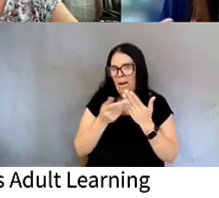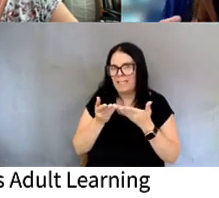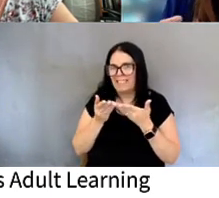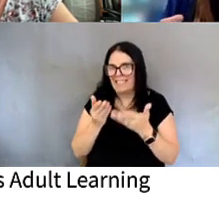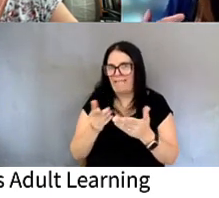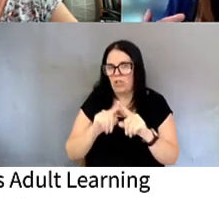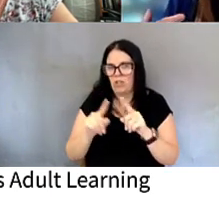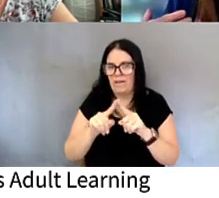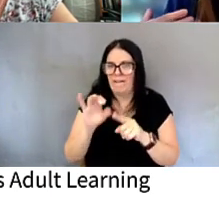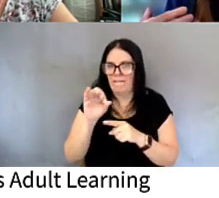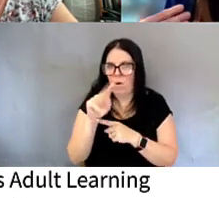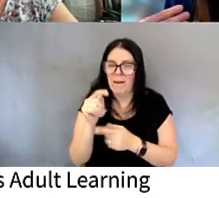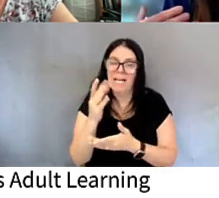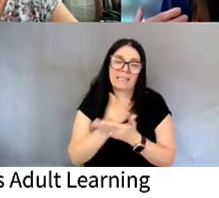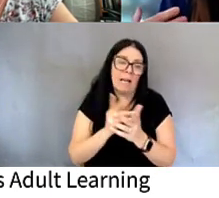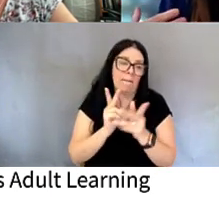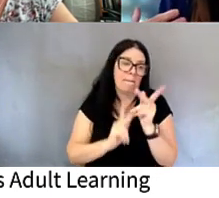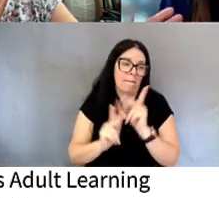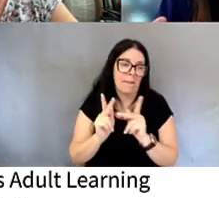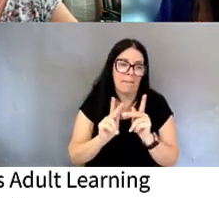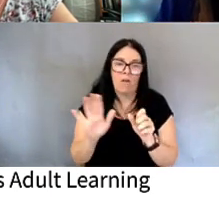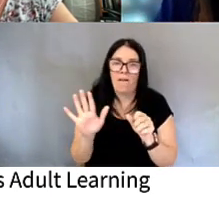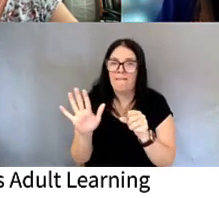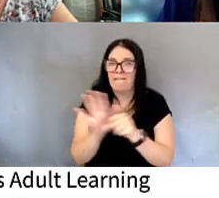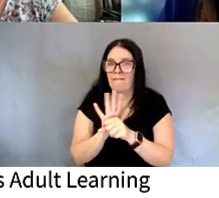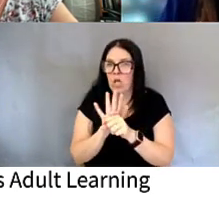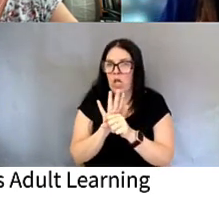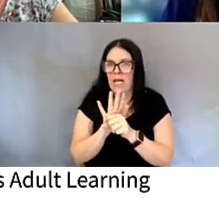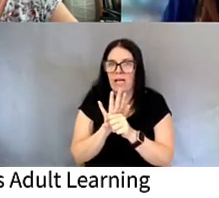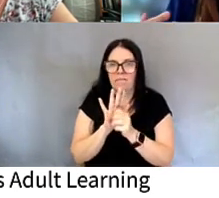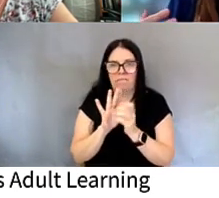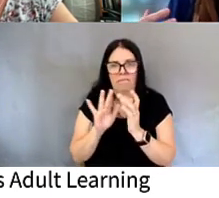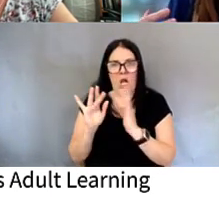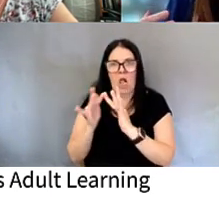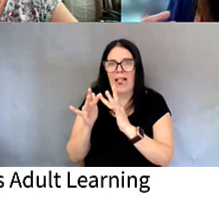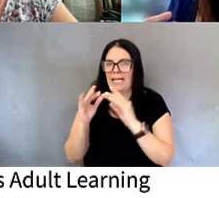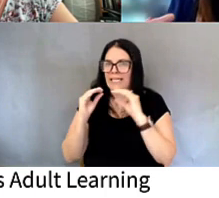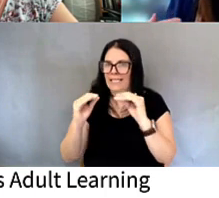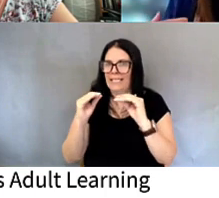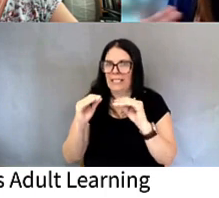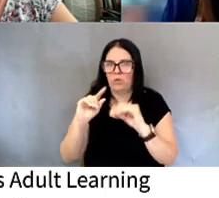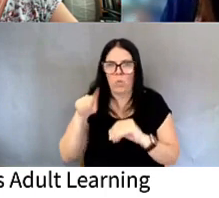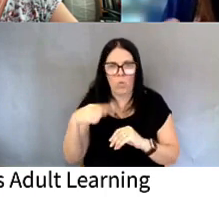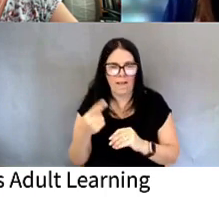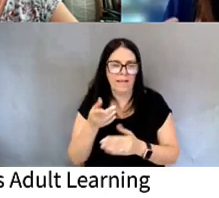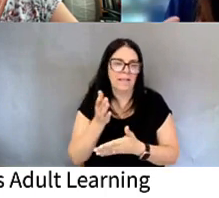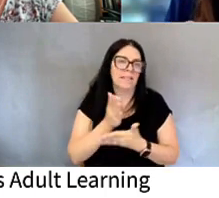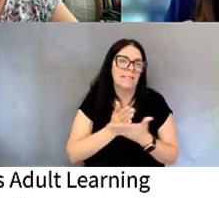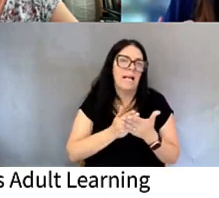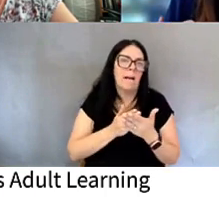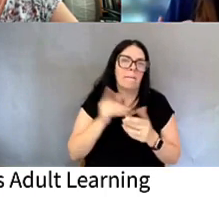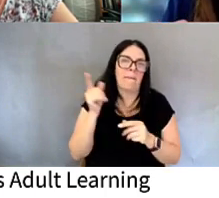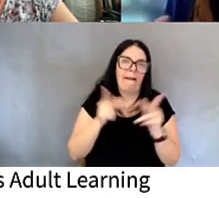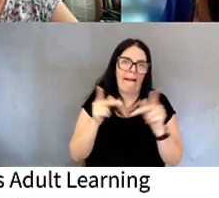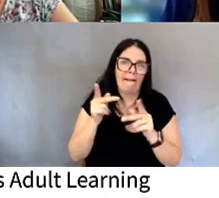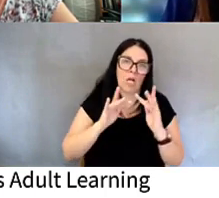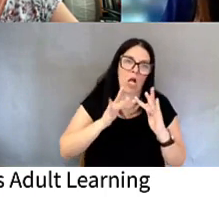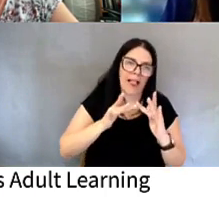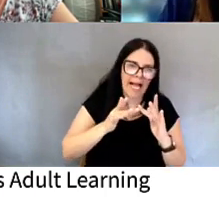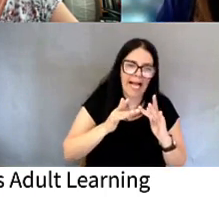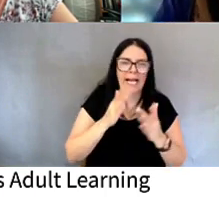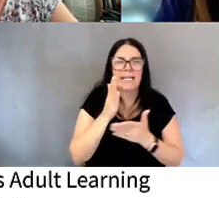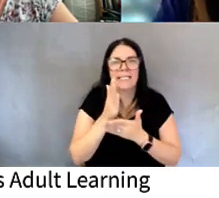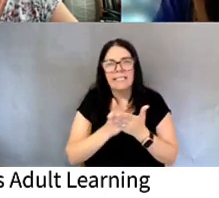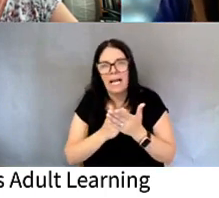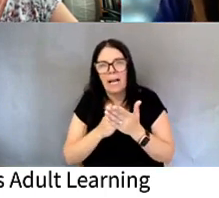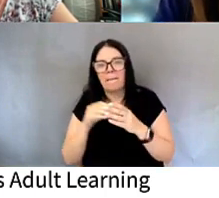formats. Some people are fully synchronously online teaching. Some people are doing hybrid, a little online, a